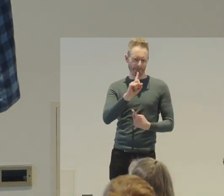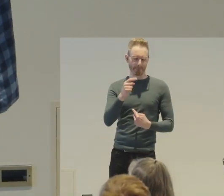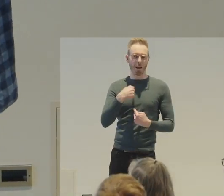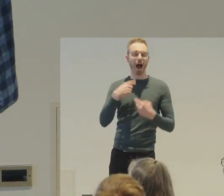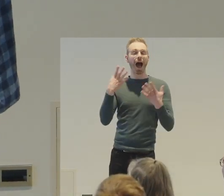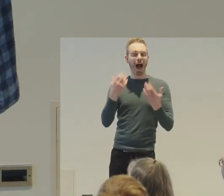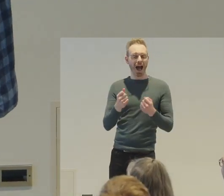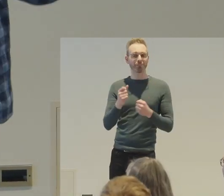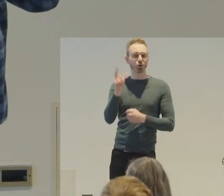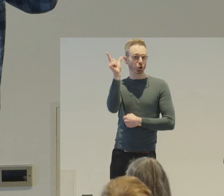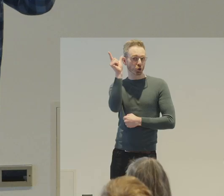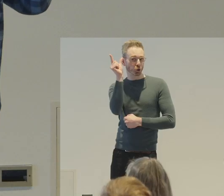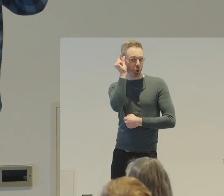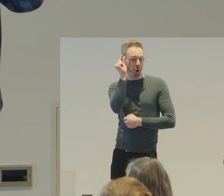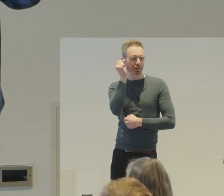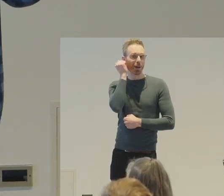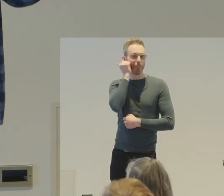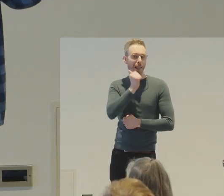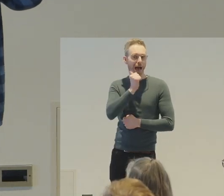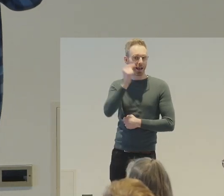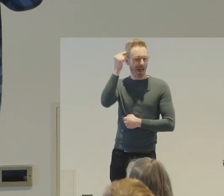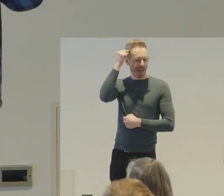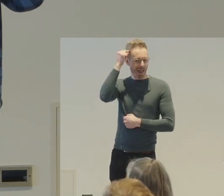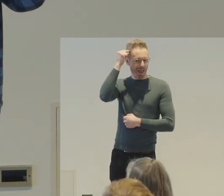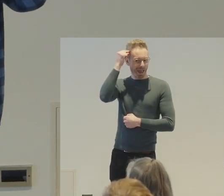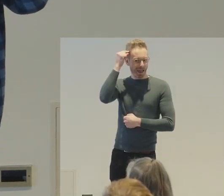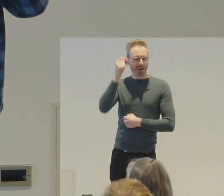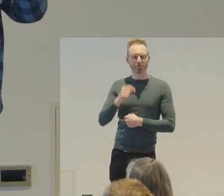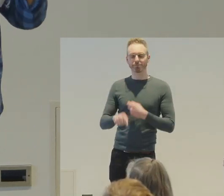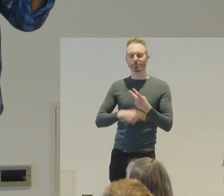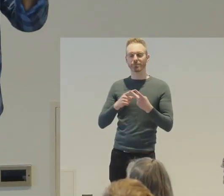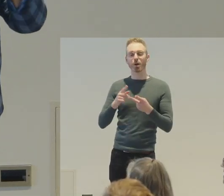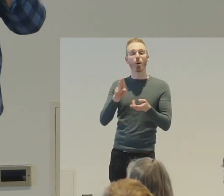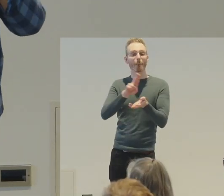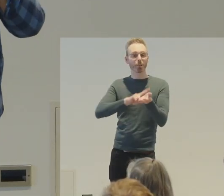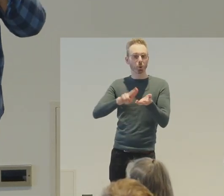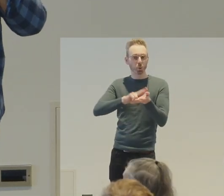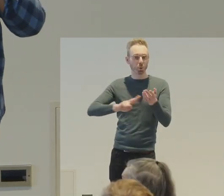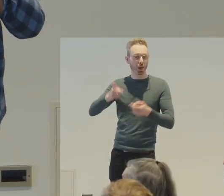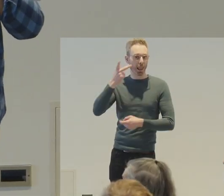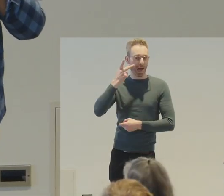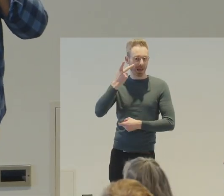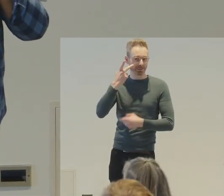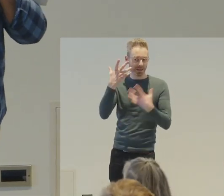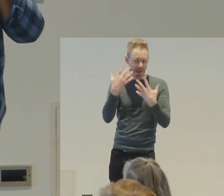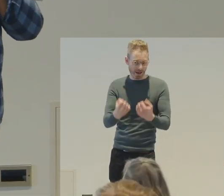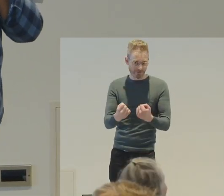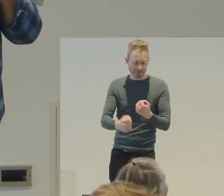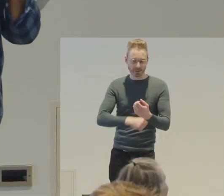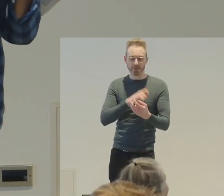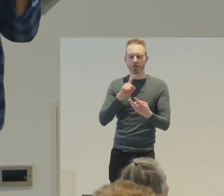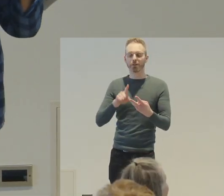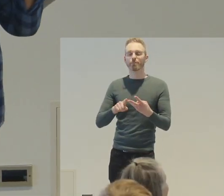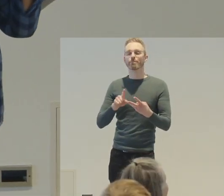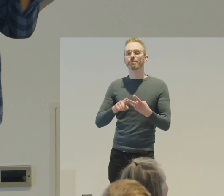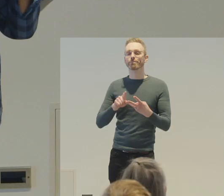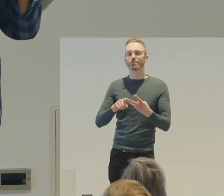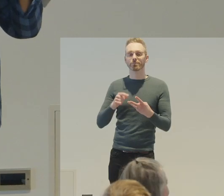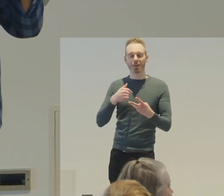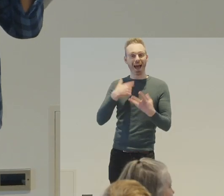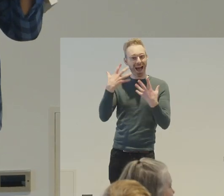short black hair. I have blue glasses. I have